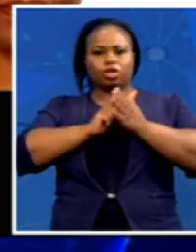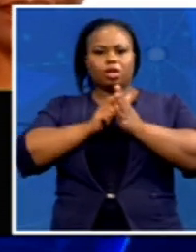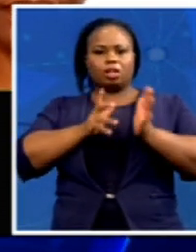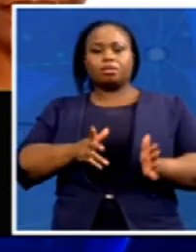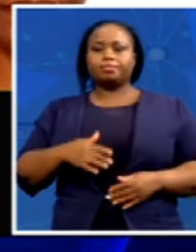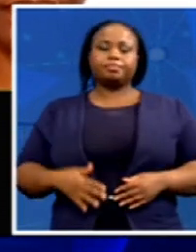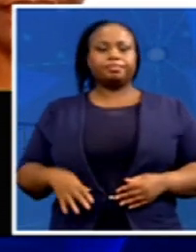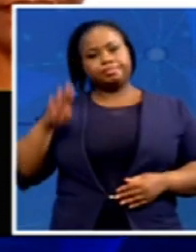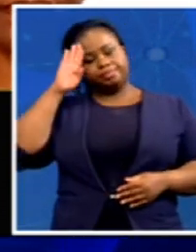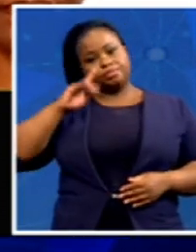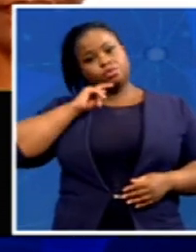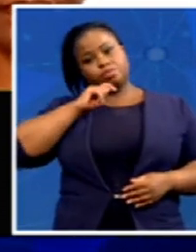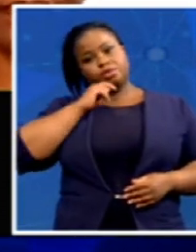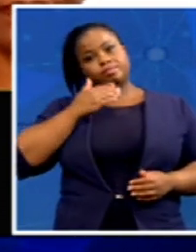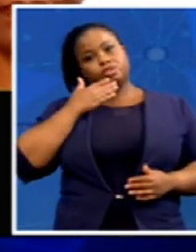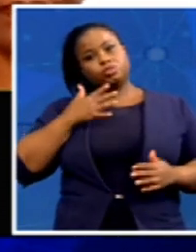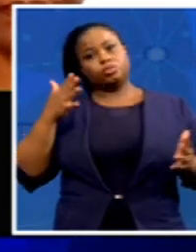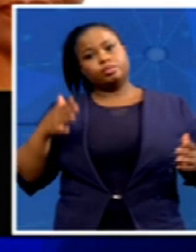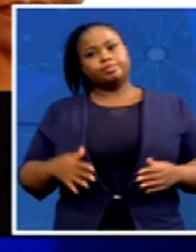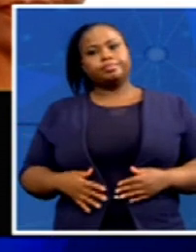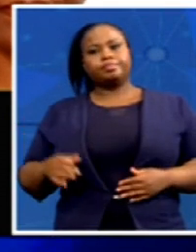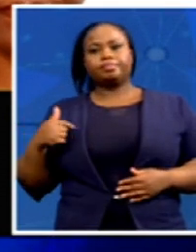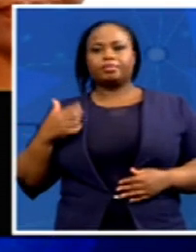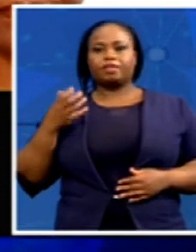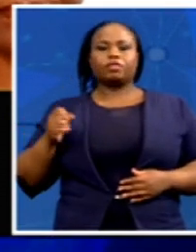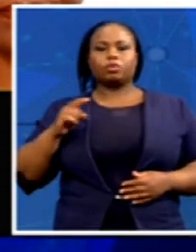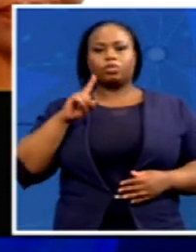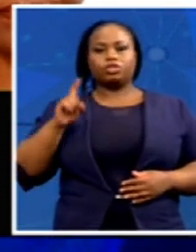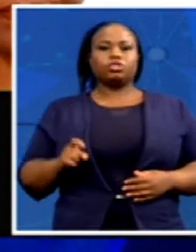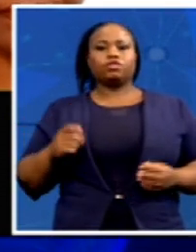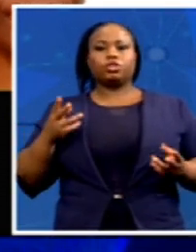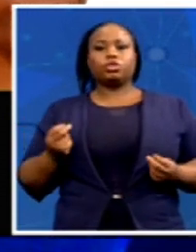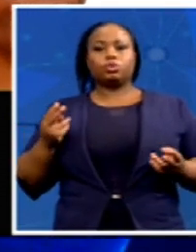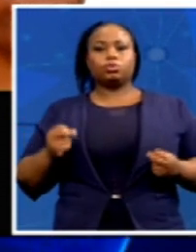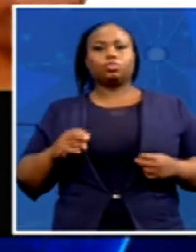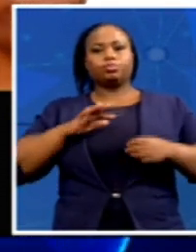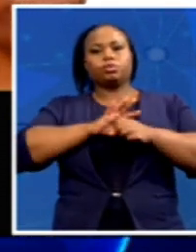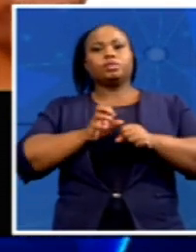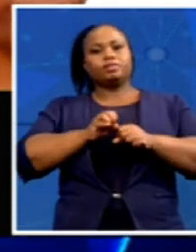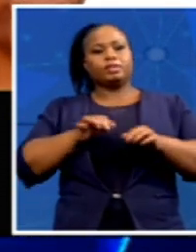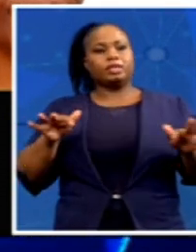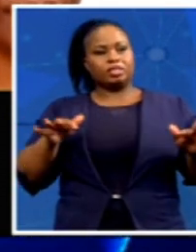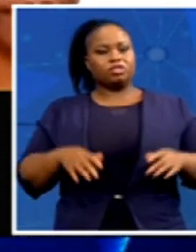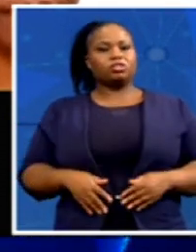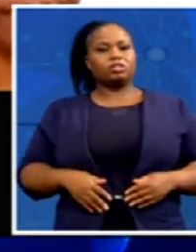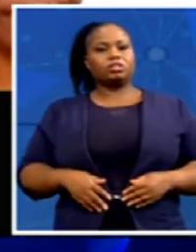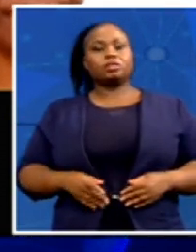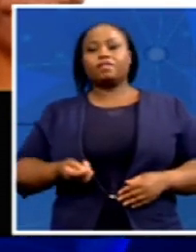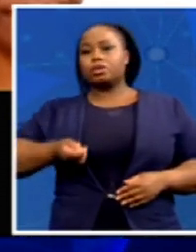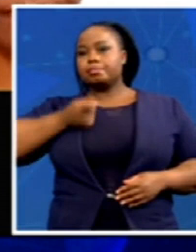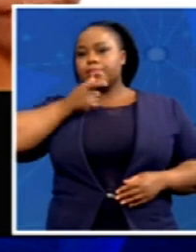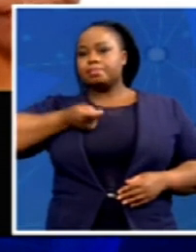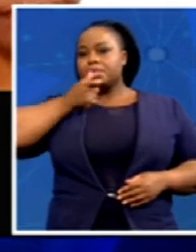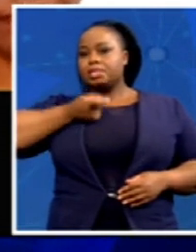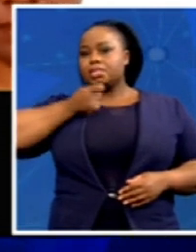question on these new COVID-19 antiviral pills, where the